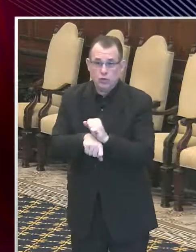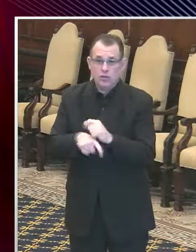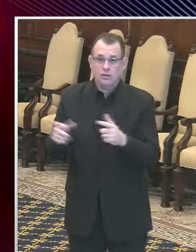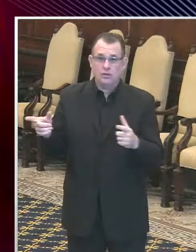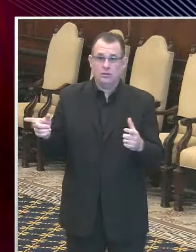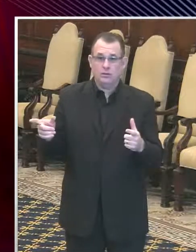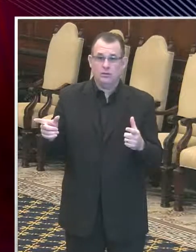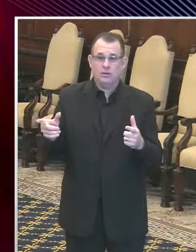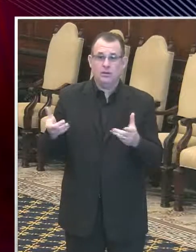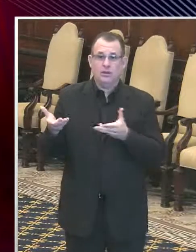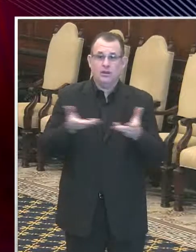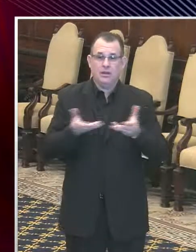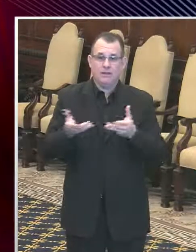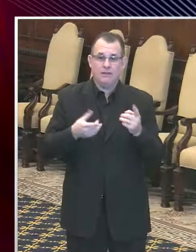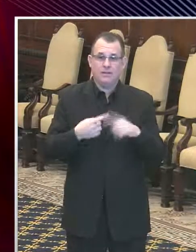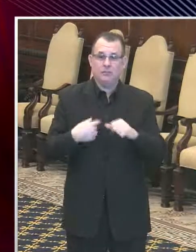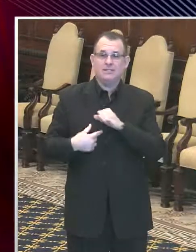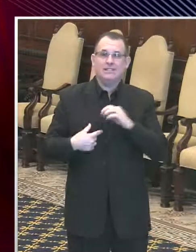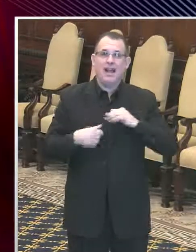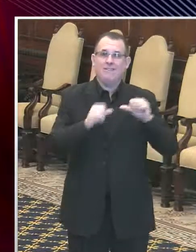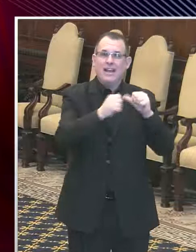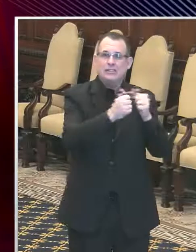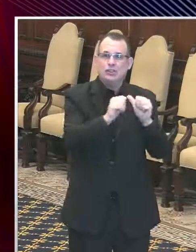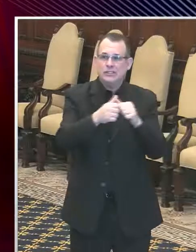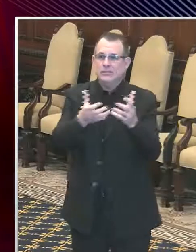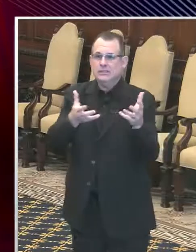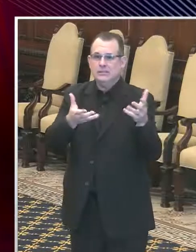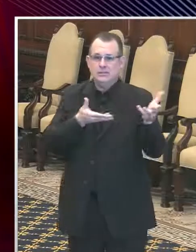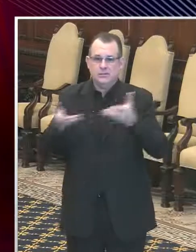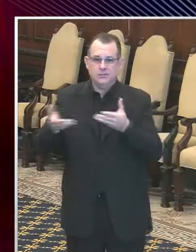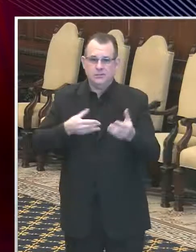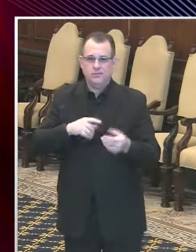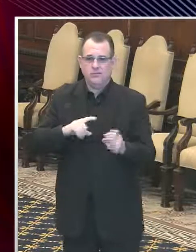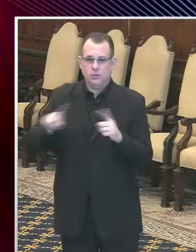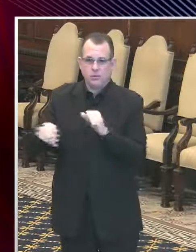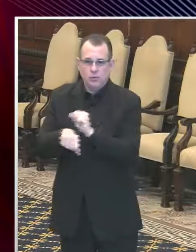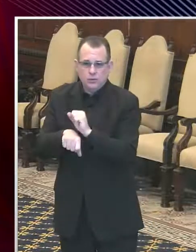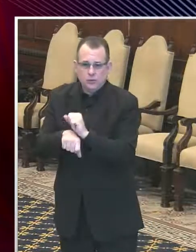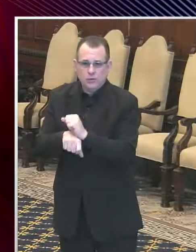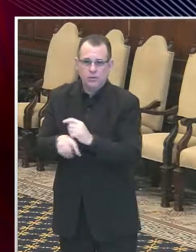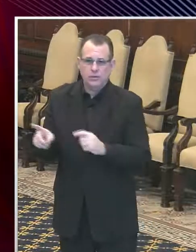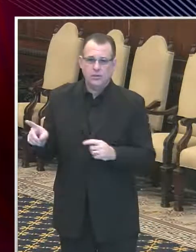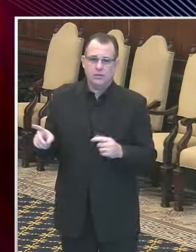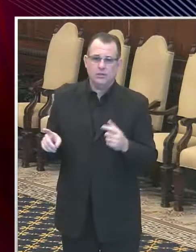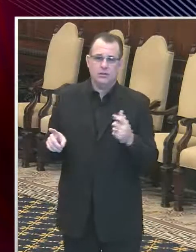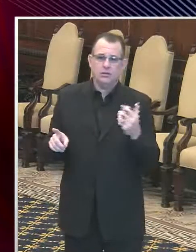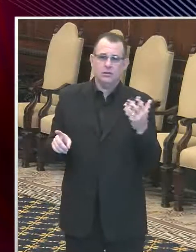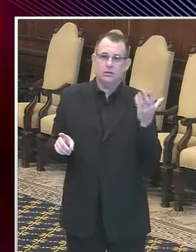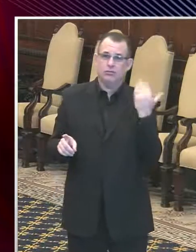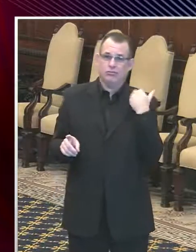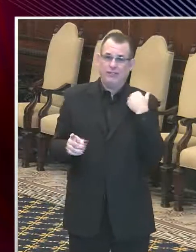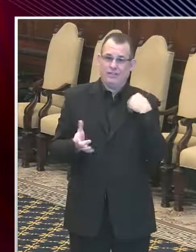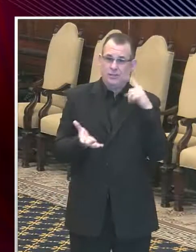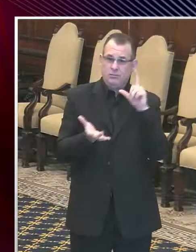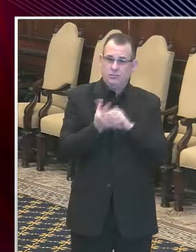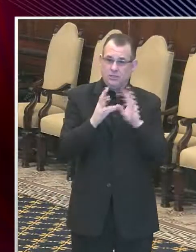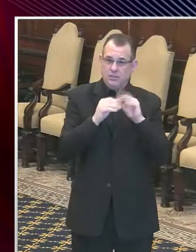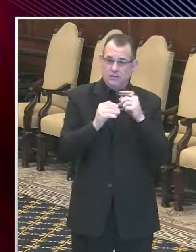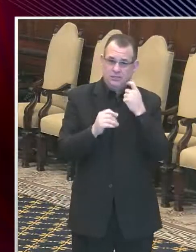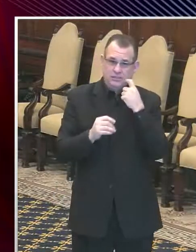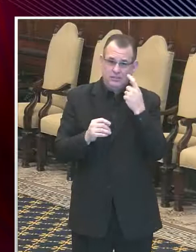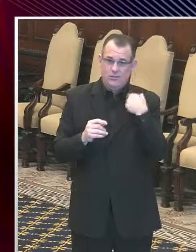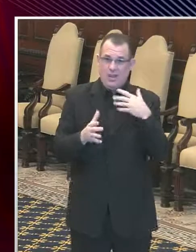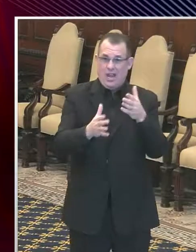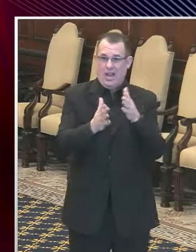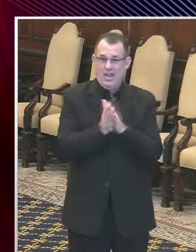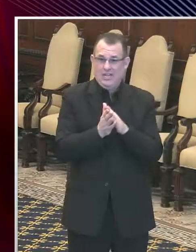agencies themselves are somewhat overstretched. We have, at a previous press conference, we have made a solicitation to our Medical Reserve